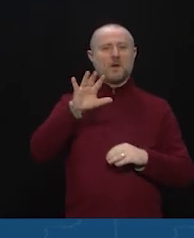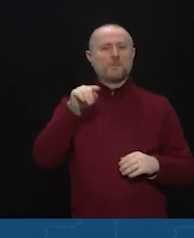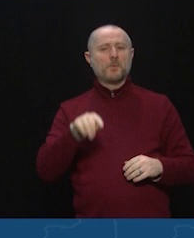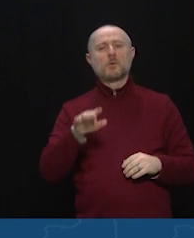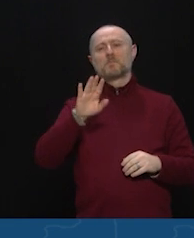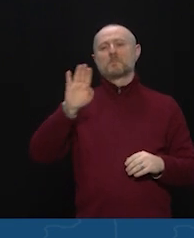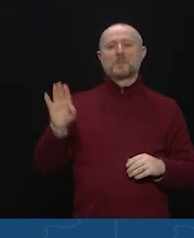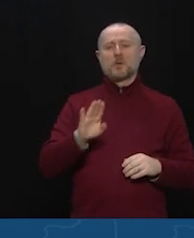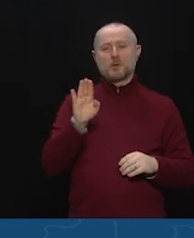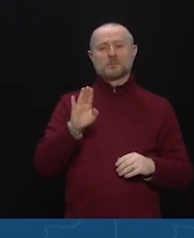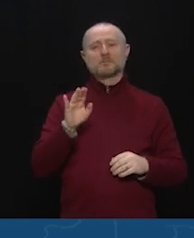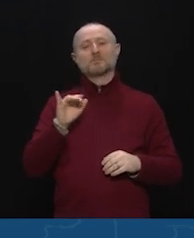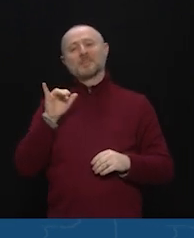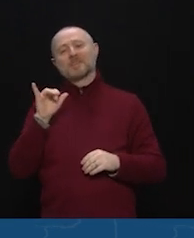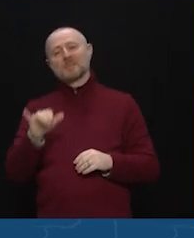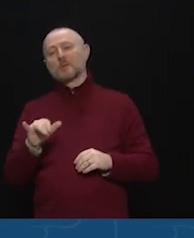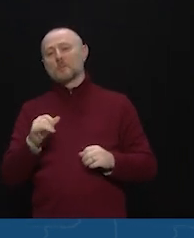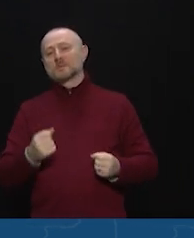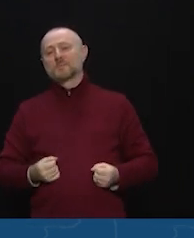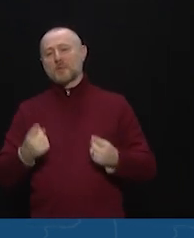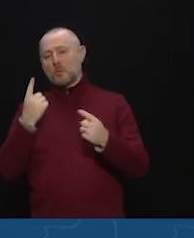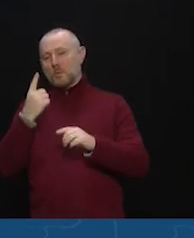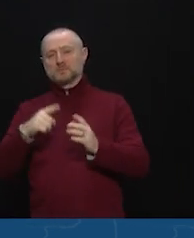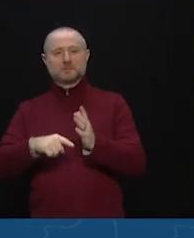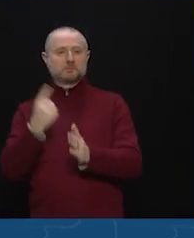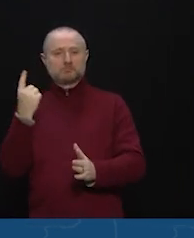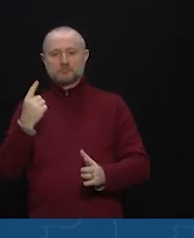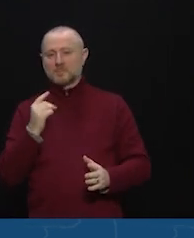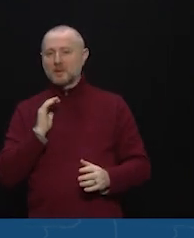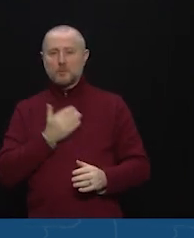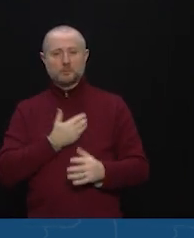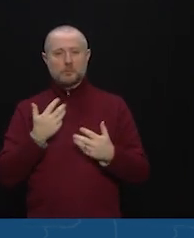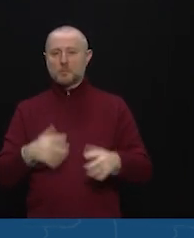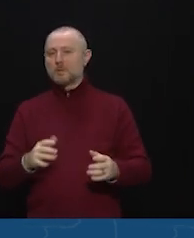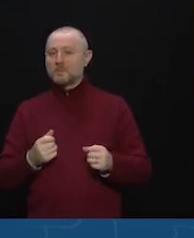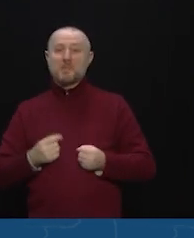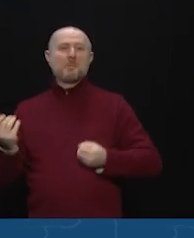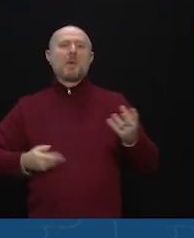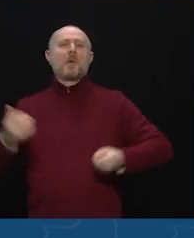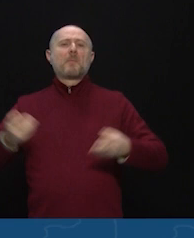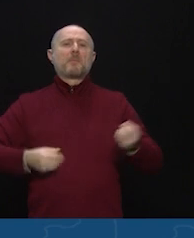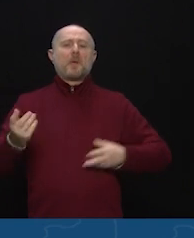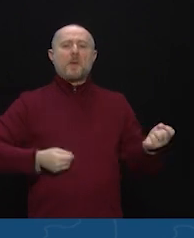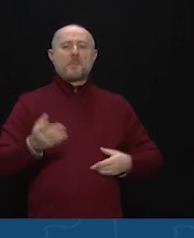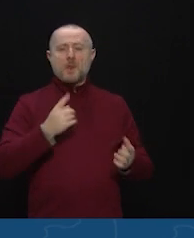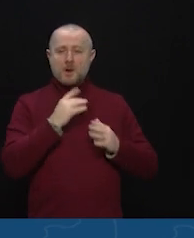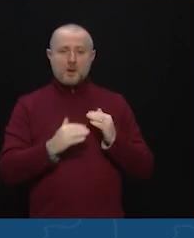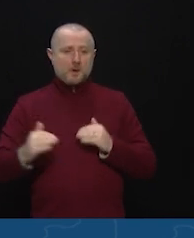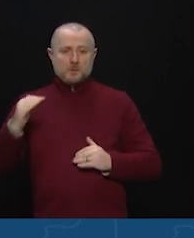did not want to ramp up spending based on surpluses that then recur,